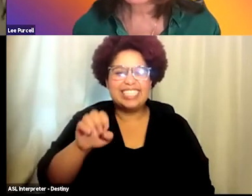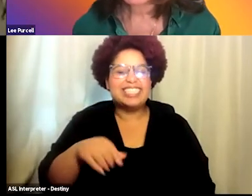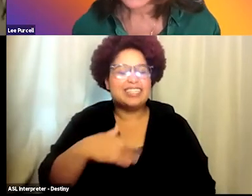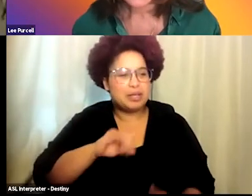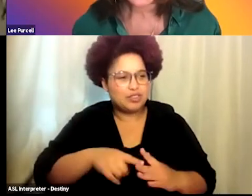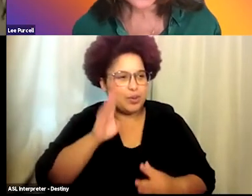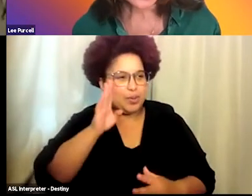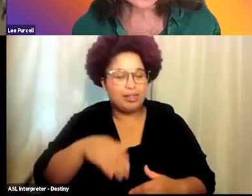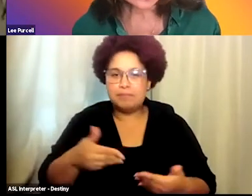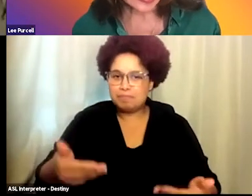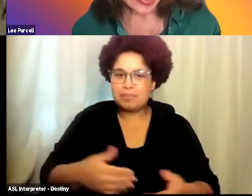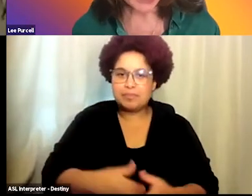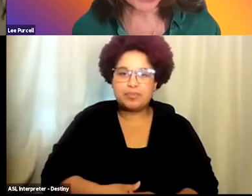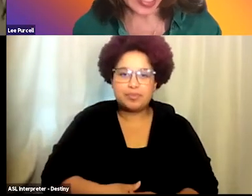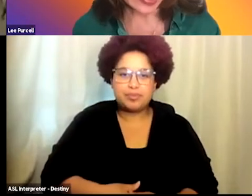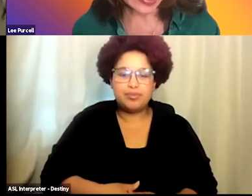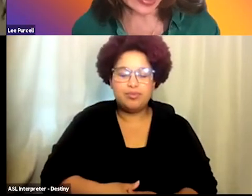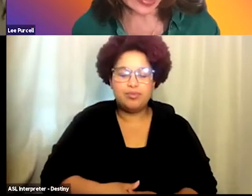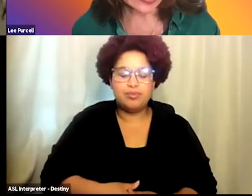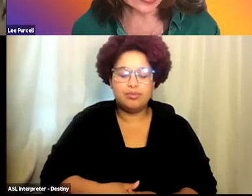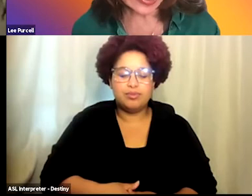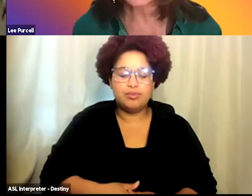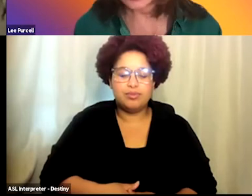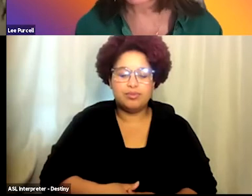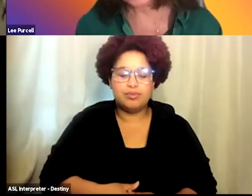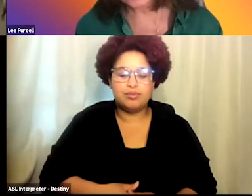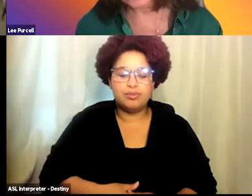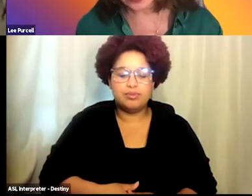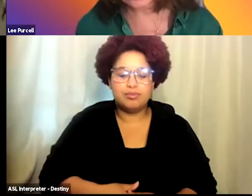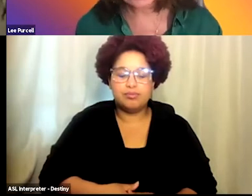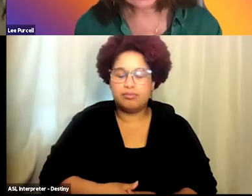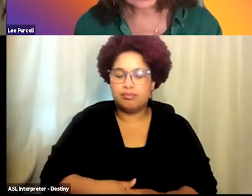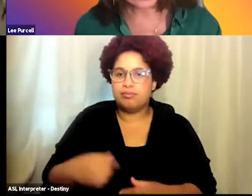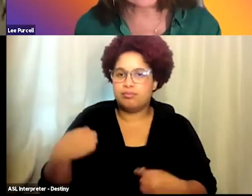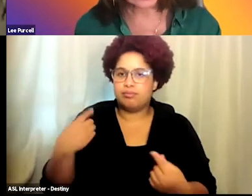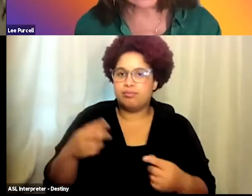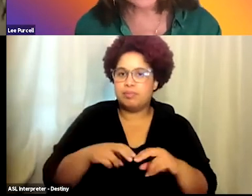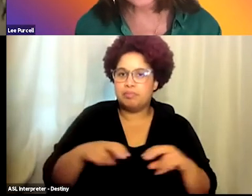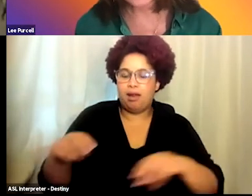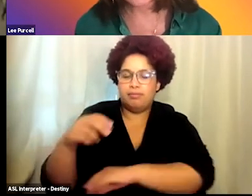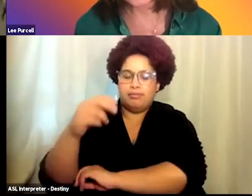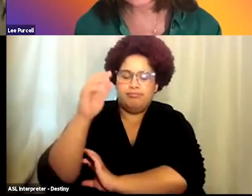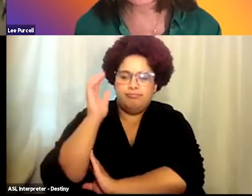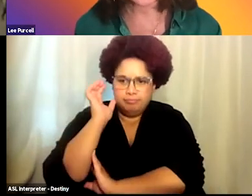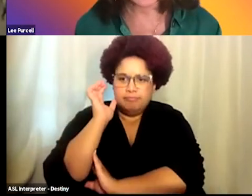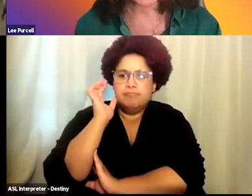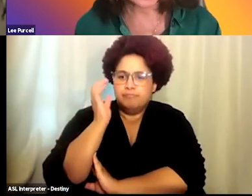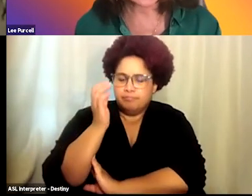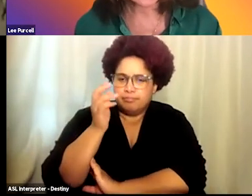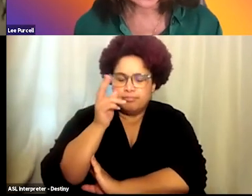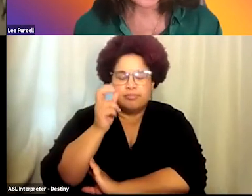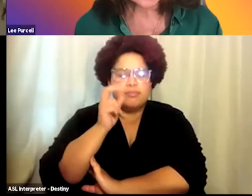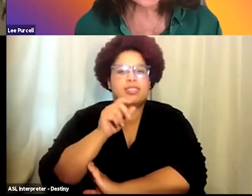Lee. So I listening to what everybody has said, and something that Harry said really